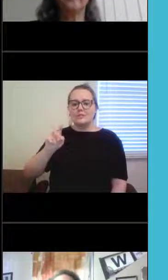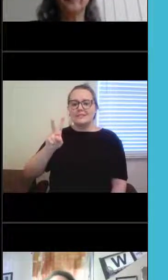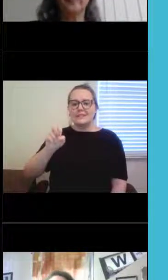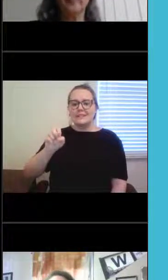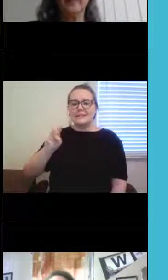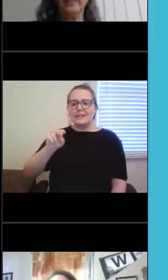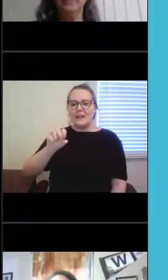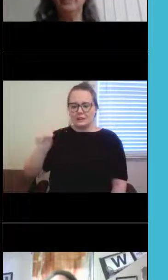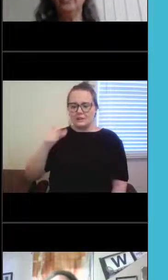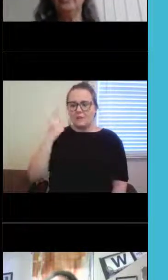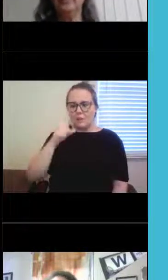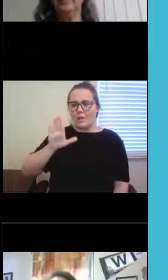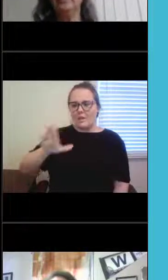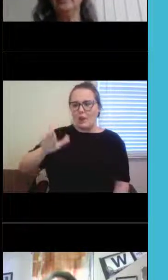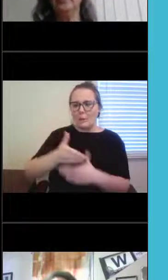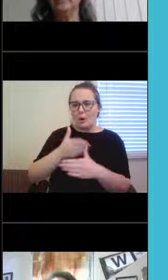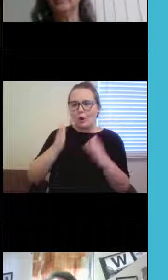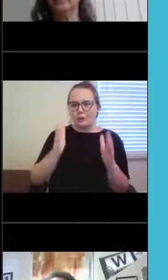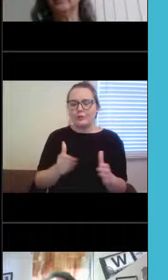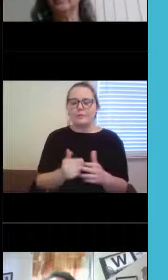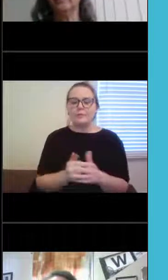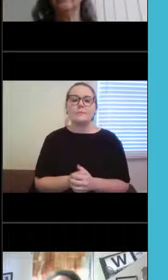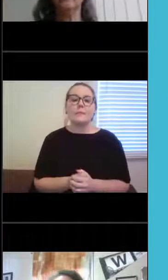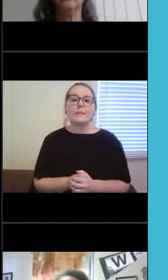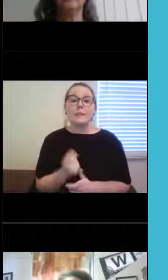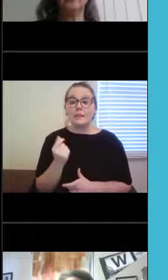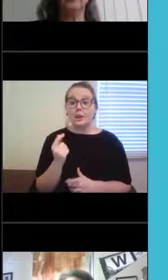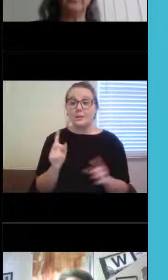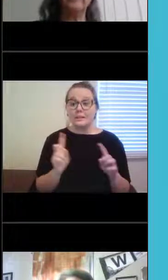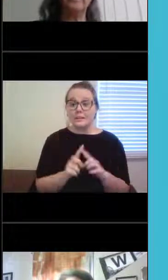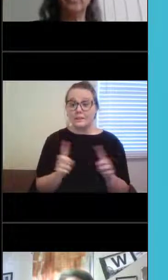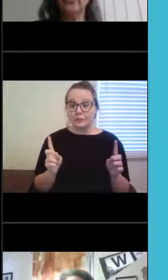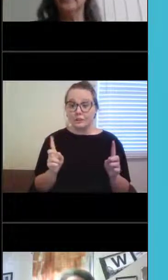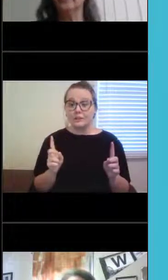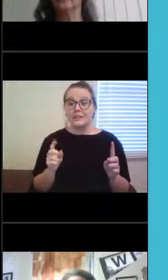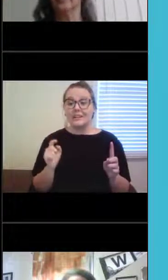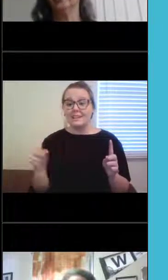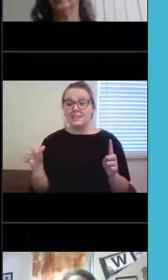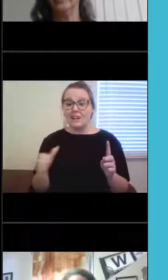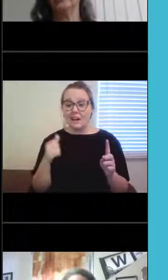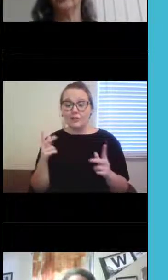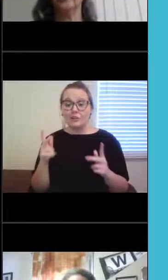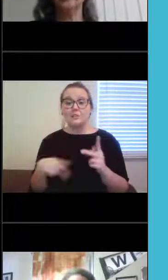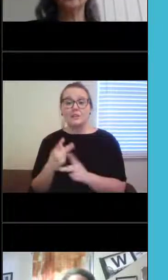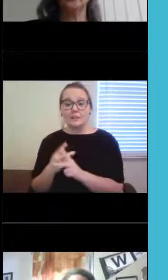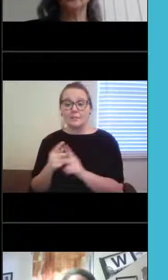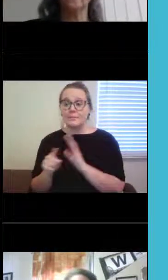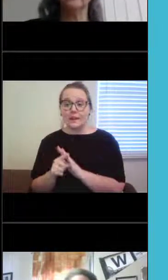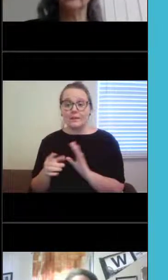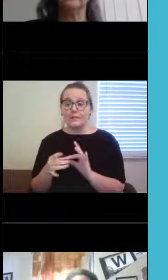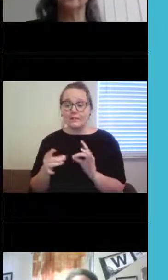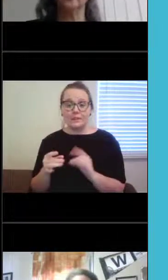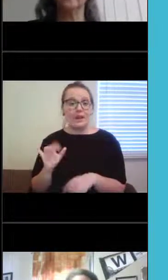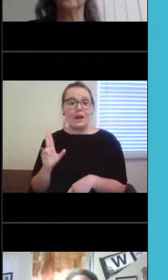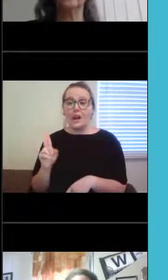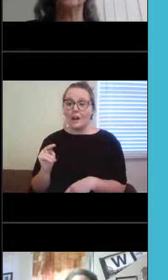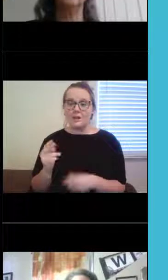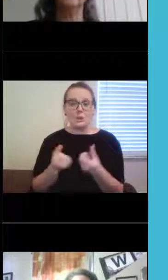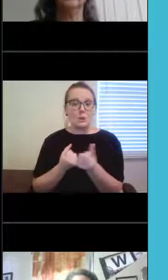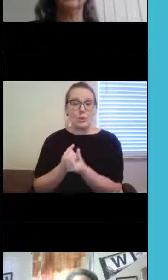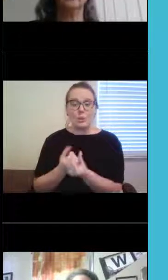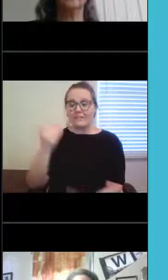And a little bit different, these other negative type of reactions, the unsupportive